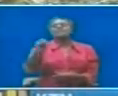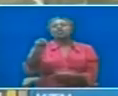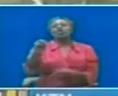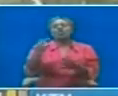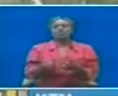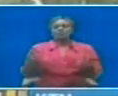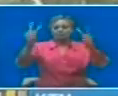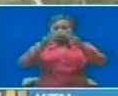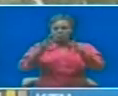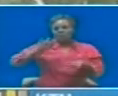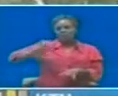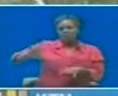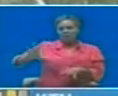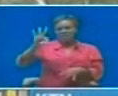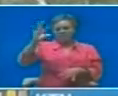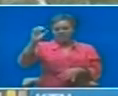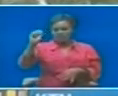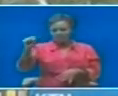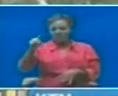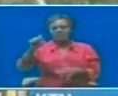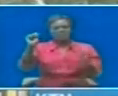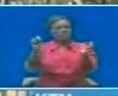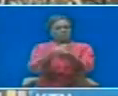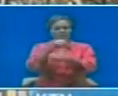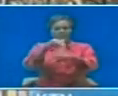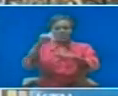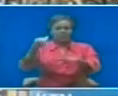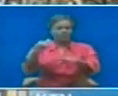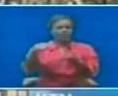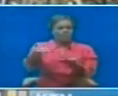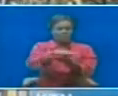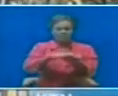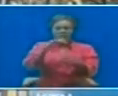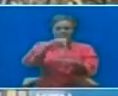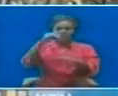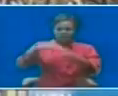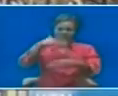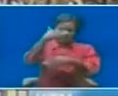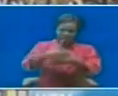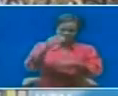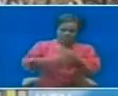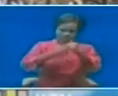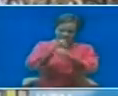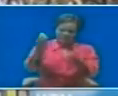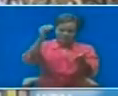is if the remaining 35 acres will not be affected. Basically, will definitely affect us for next year because it means we'll have to rethink our